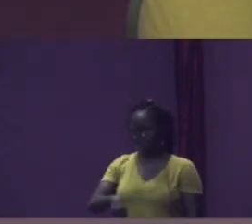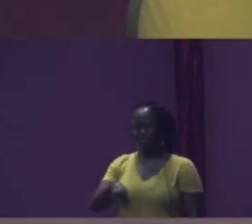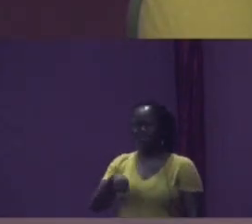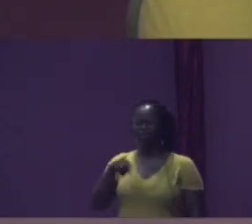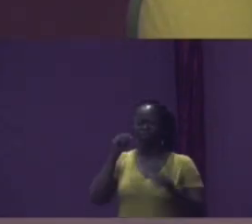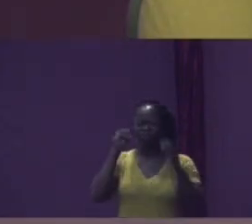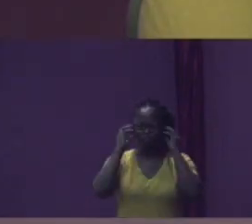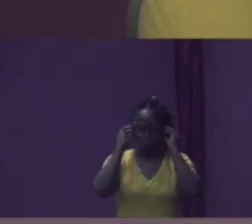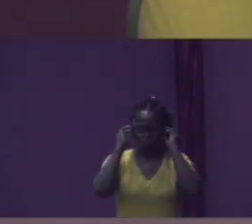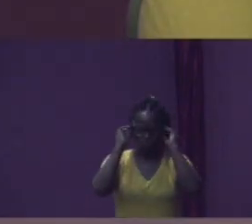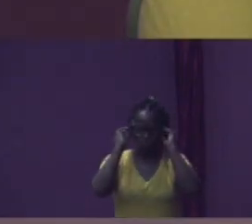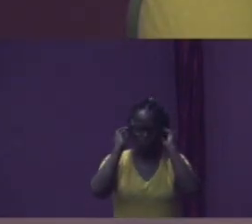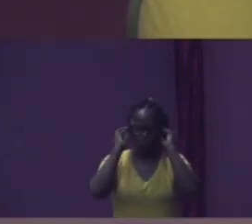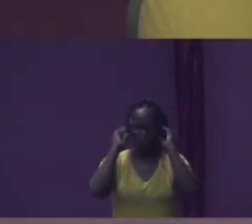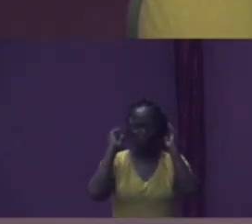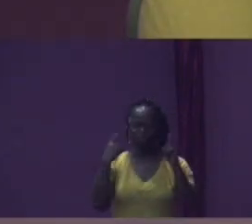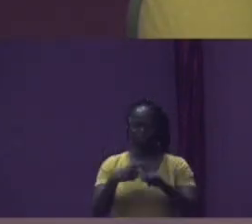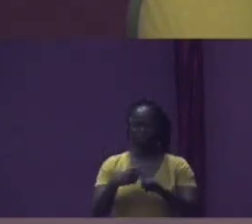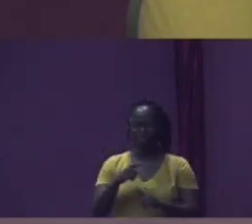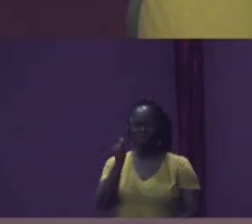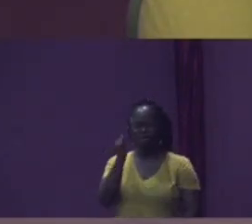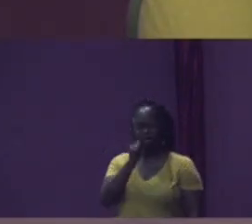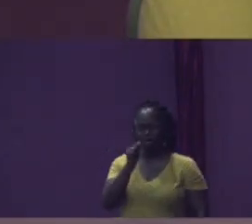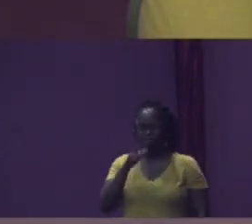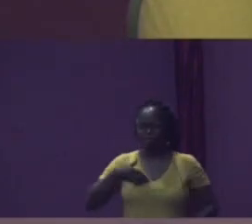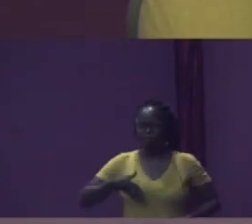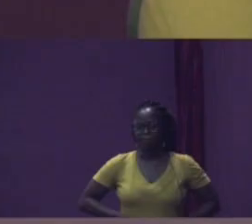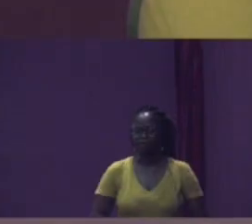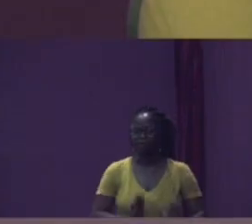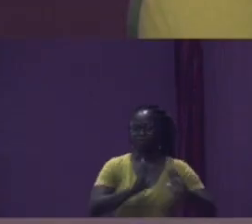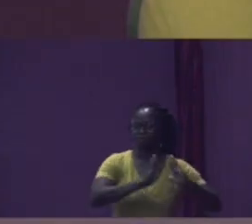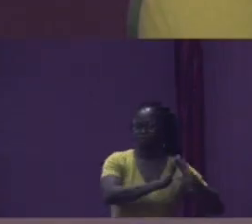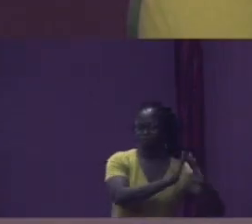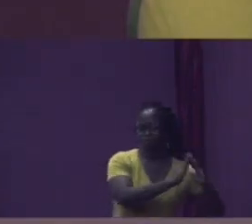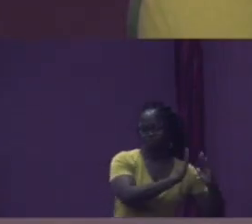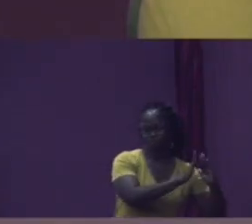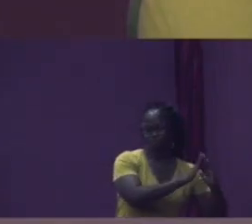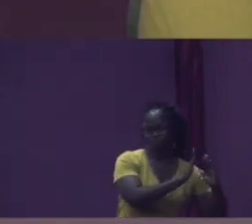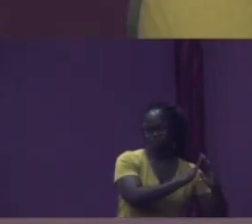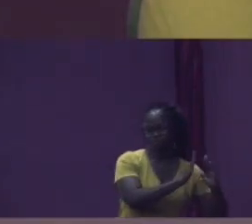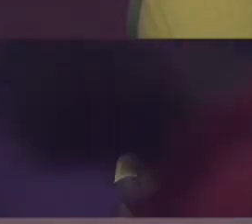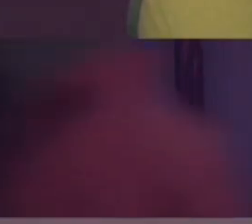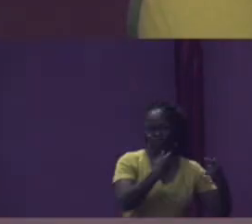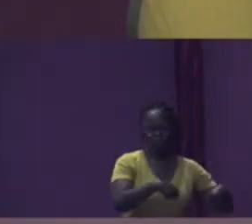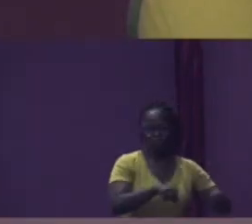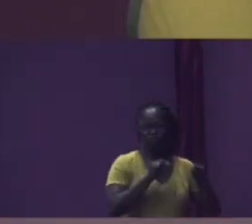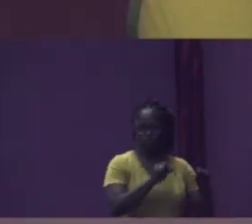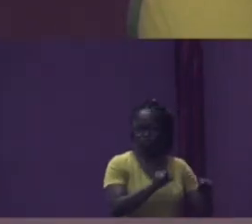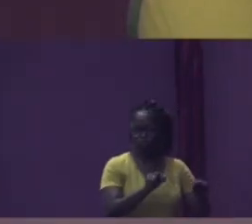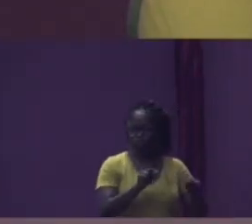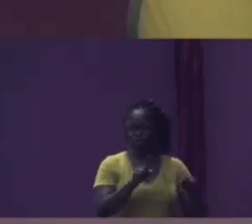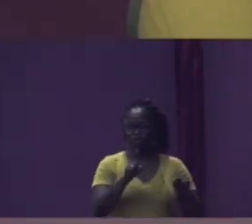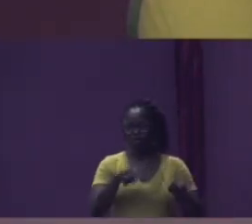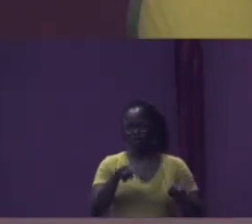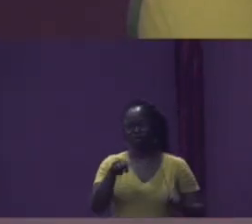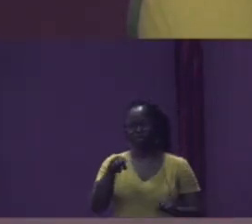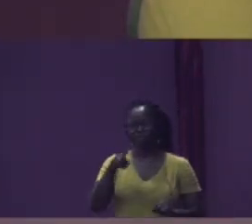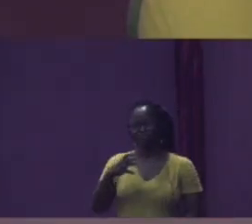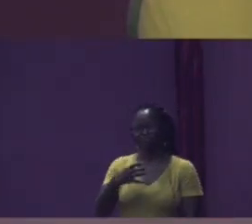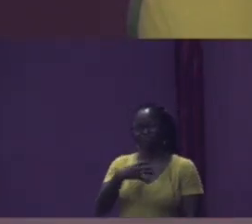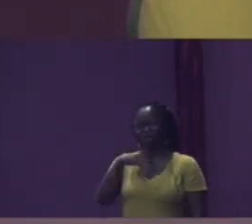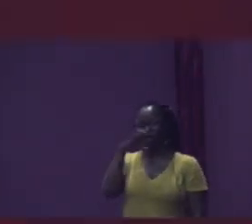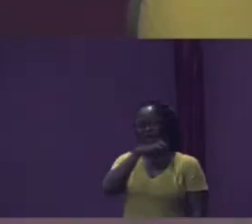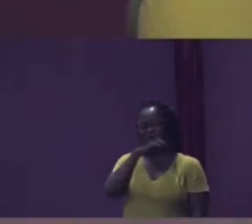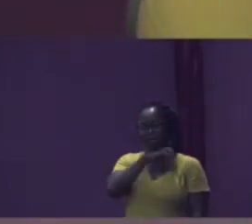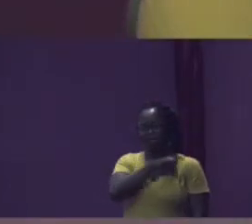the difficulty in emergency transportation and supply chain, delivering safe birth kits